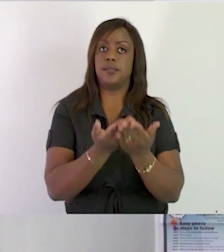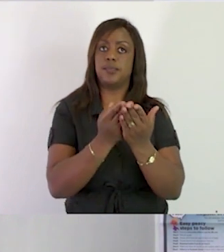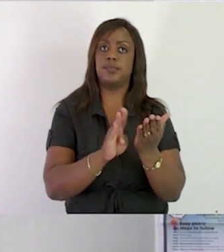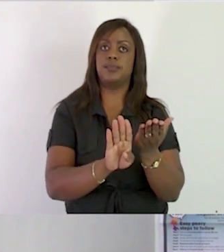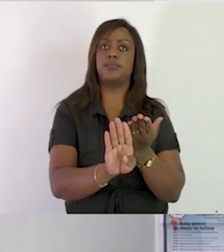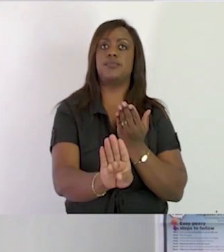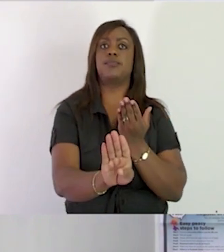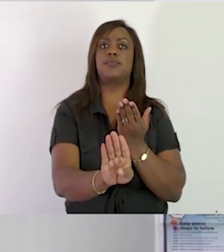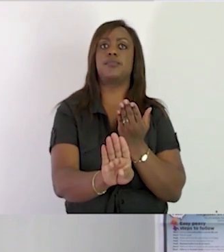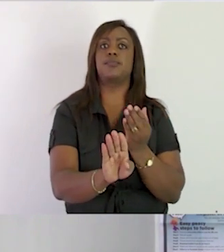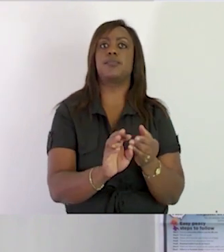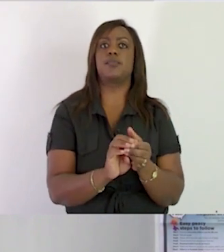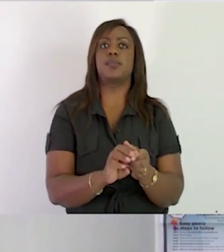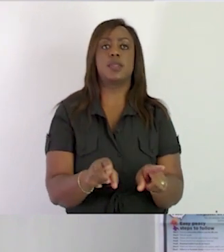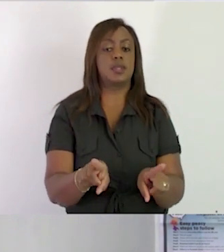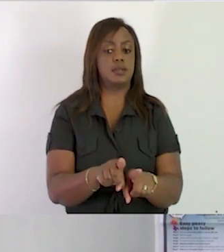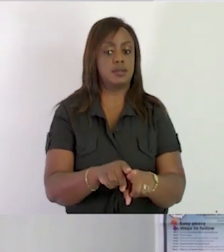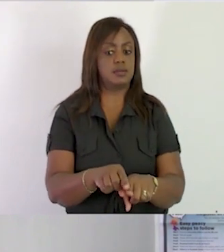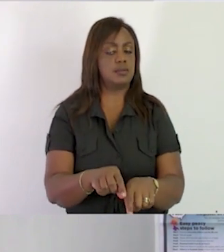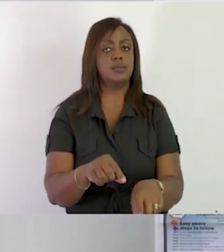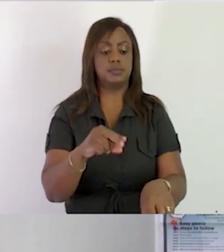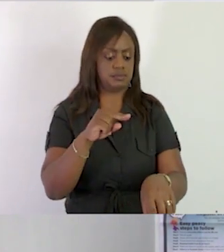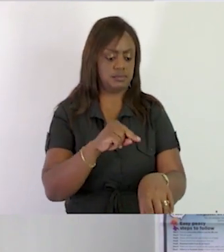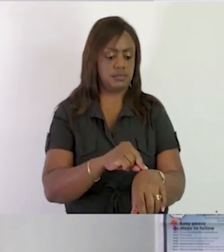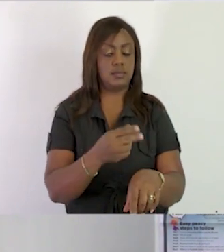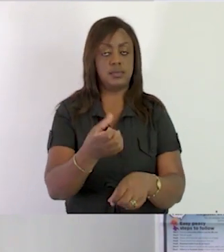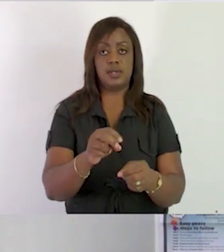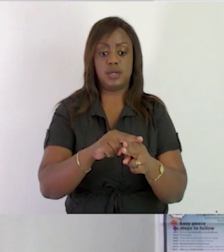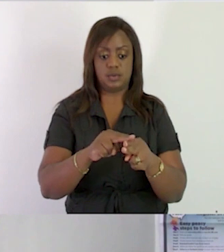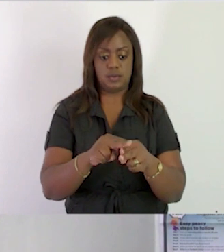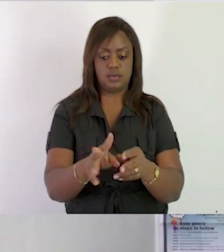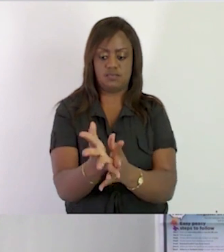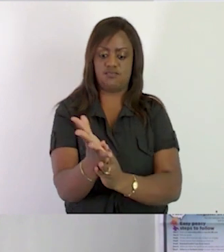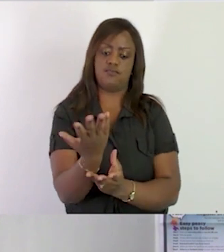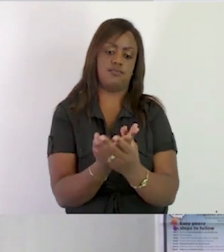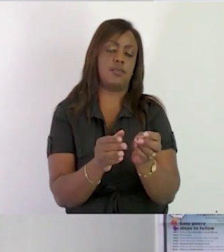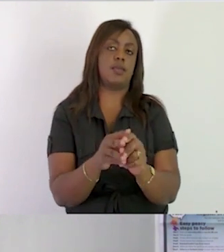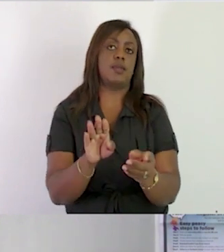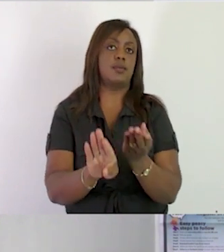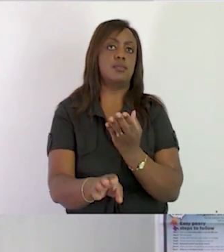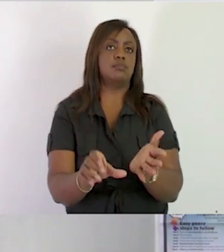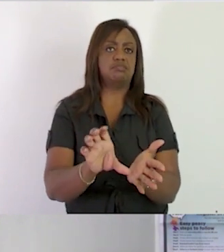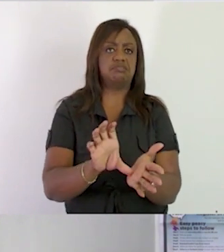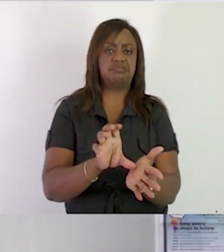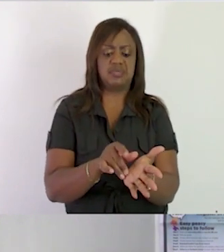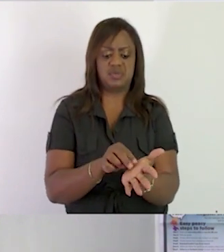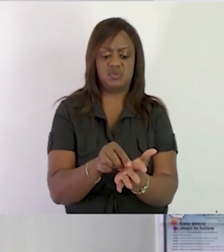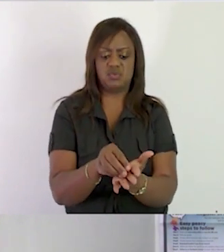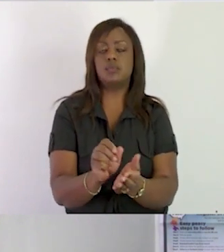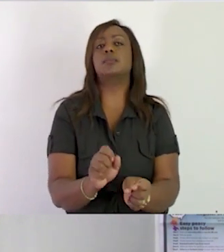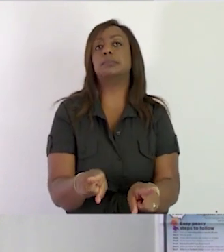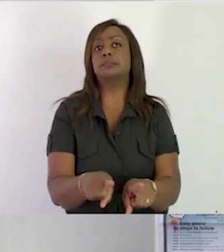partners, just the same way as the doctors are putting on gloves to protect themselves and their patients from getting